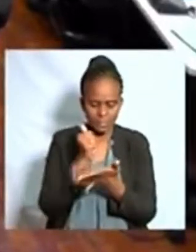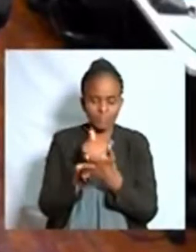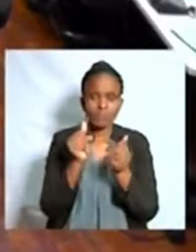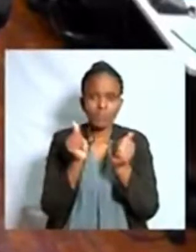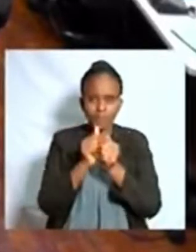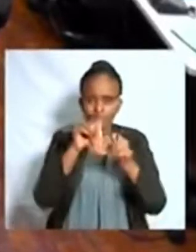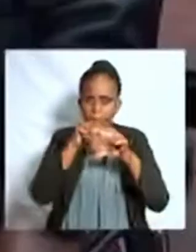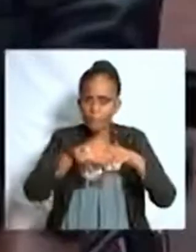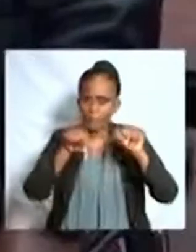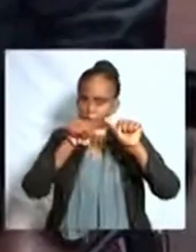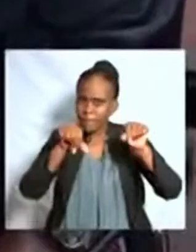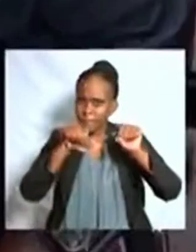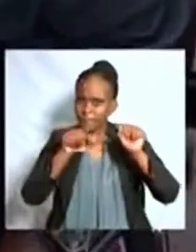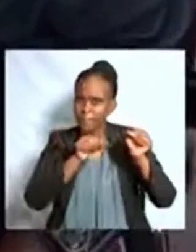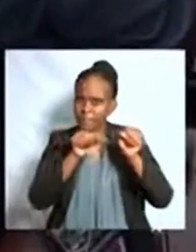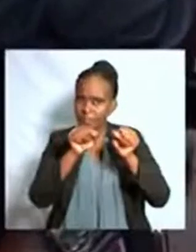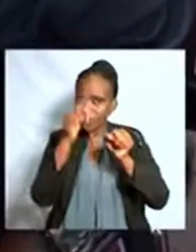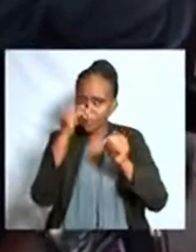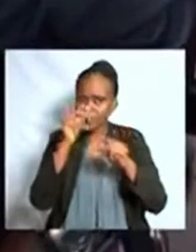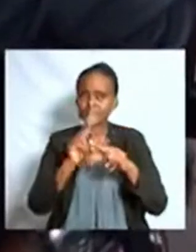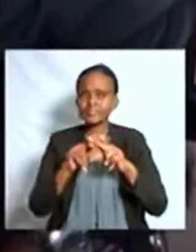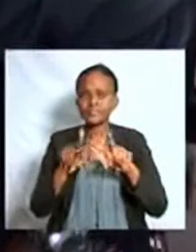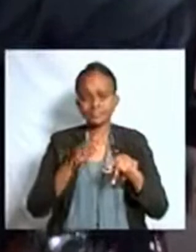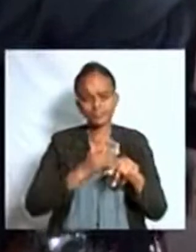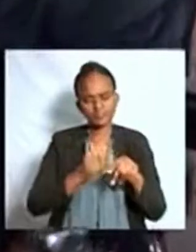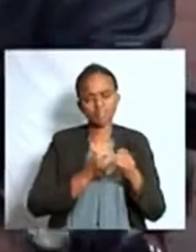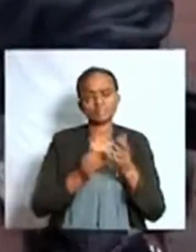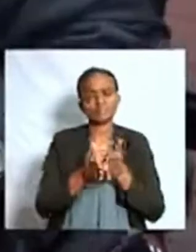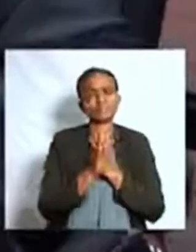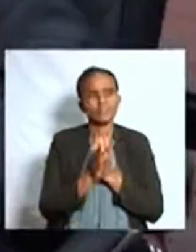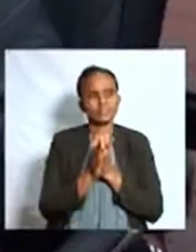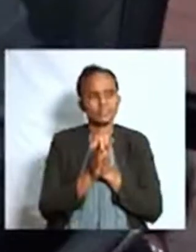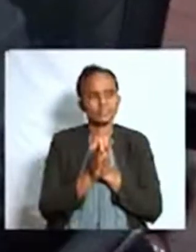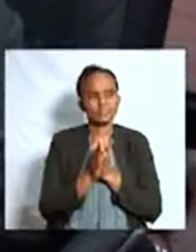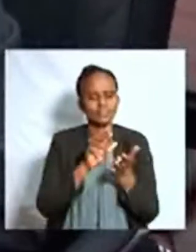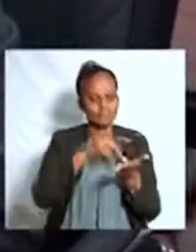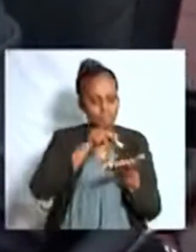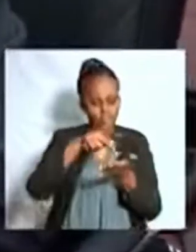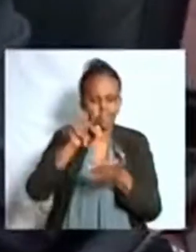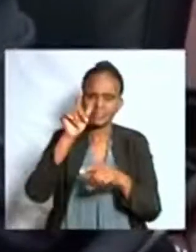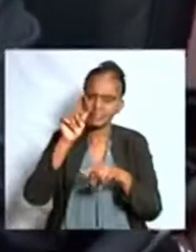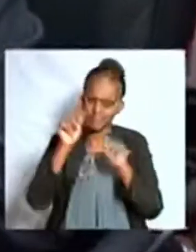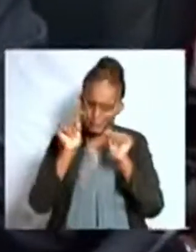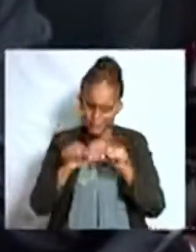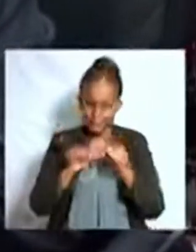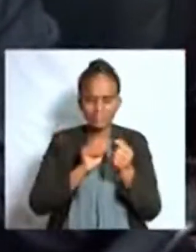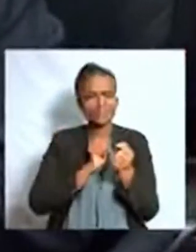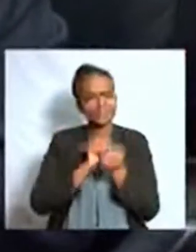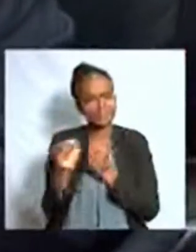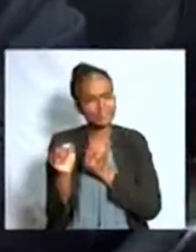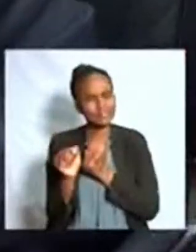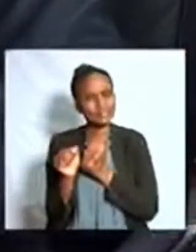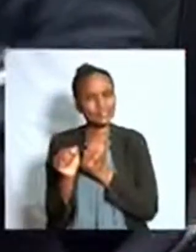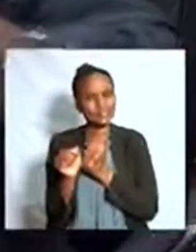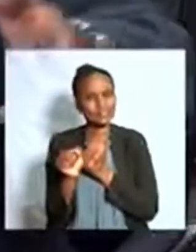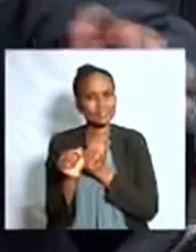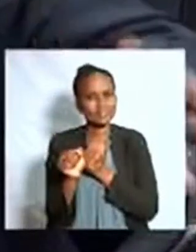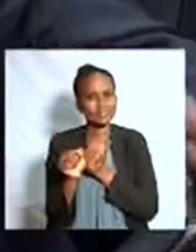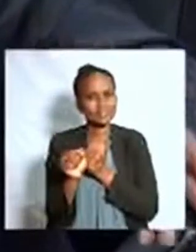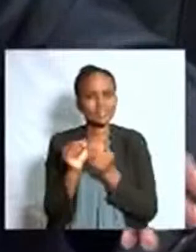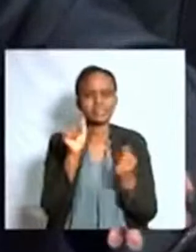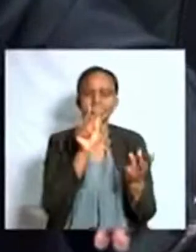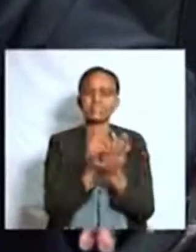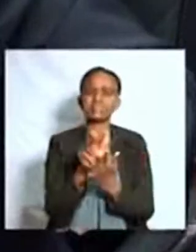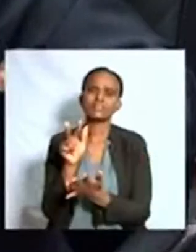internal audit system? Why, Chair, I've asked is that no payment can pass, can be